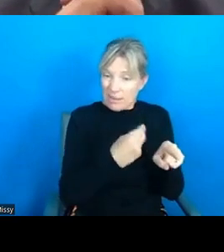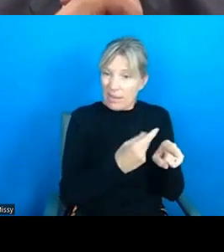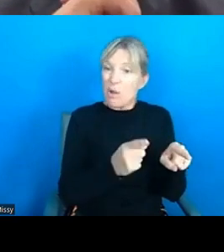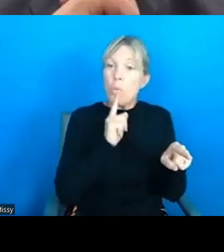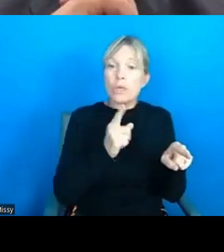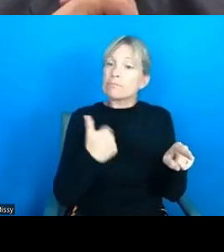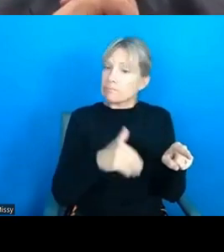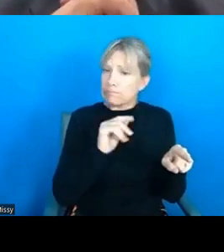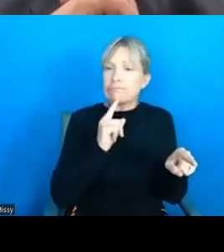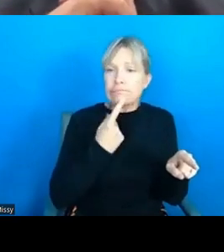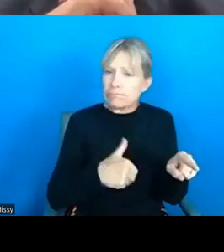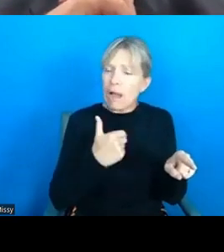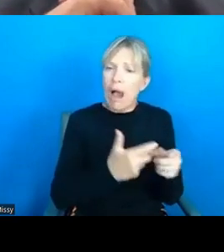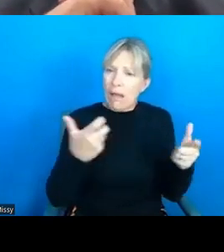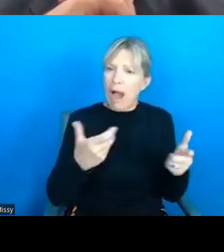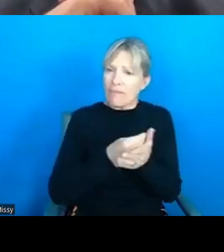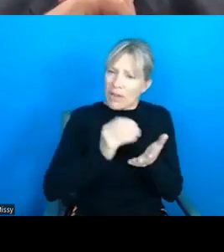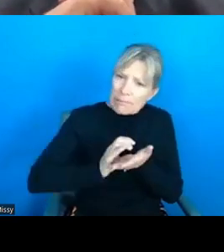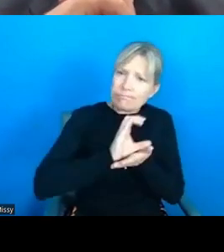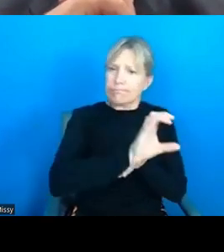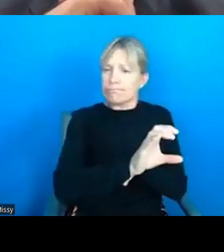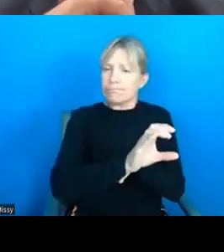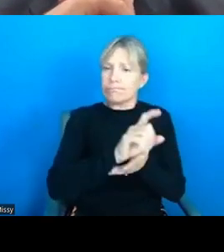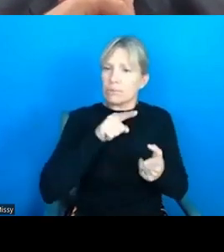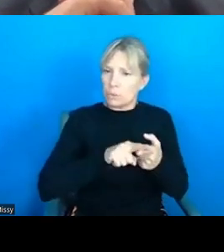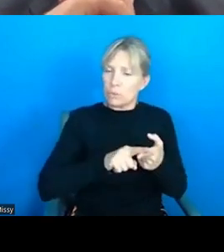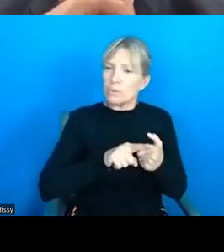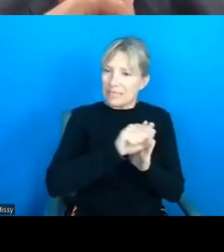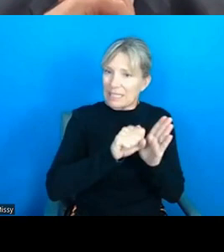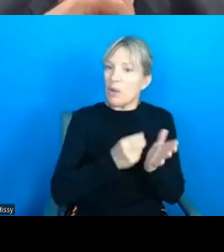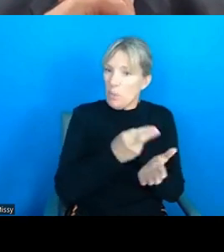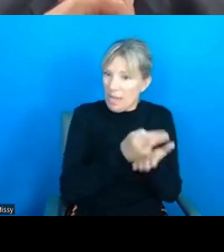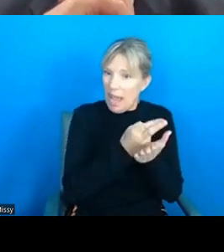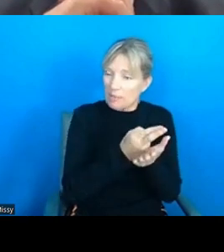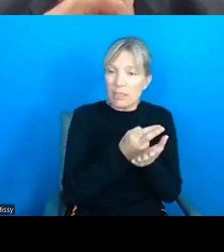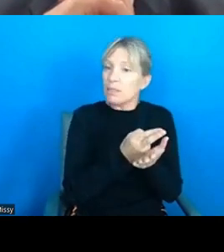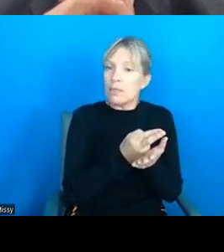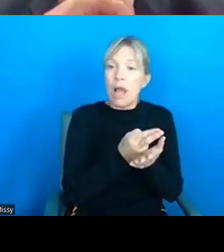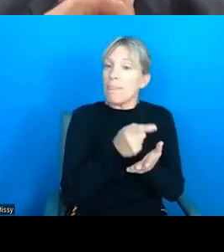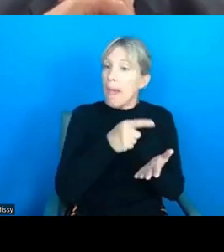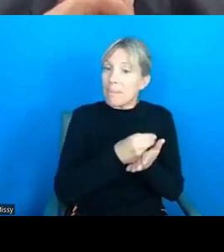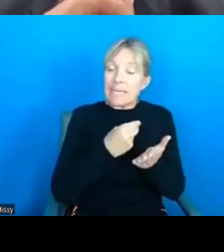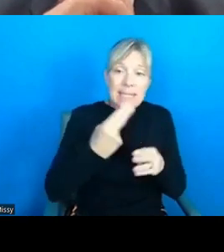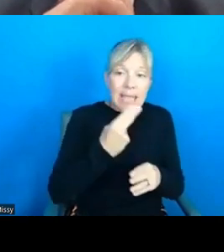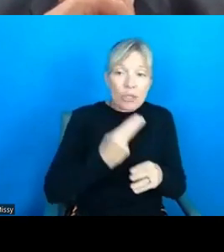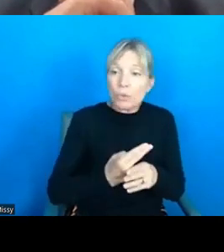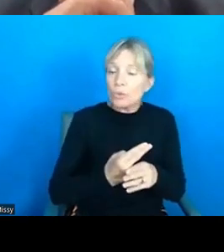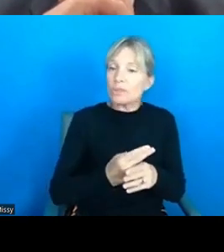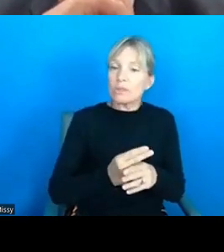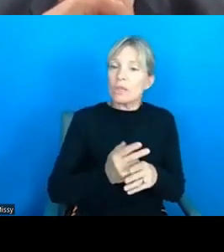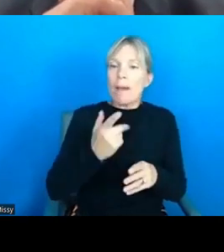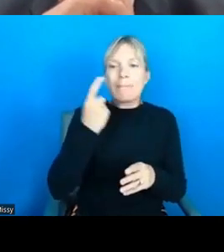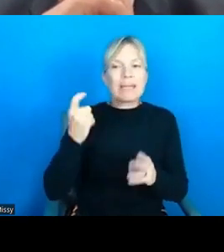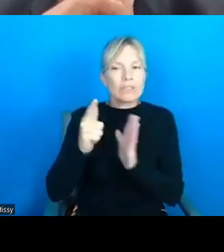significant, lots and lots of funds. And those monies were used early on because of rules that were in the